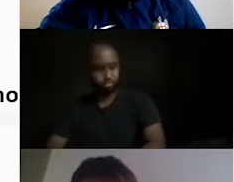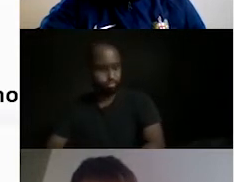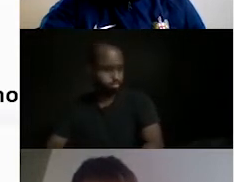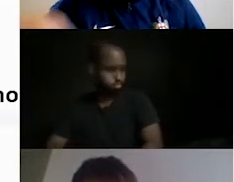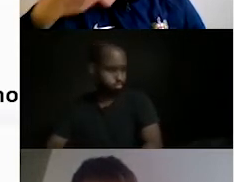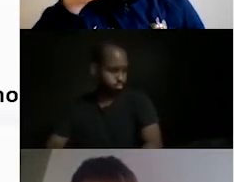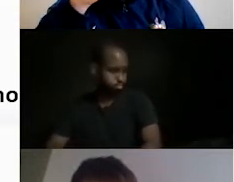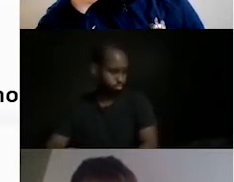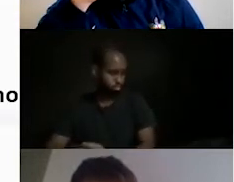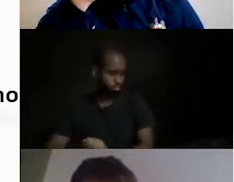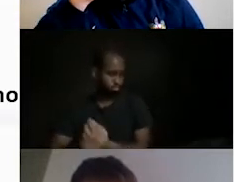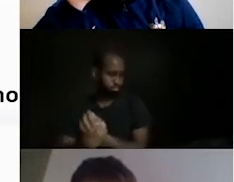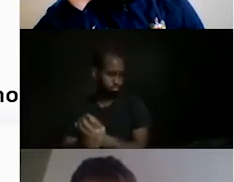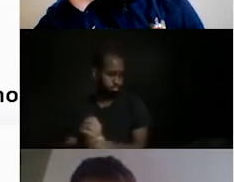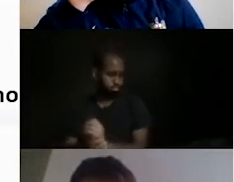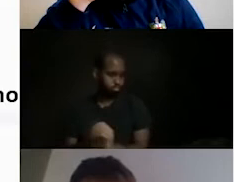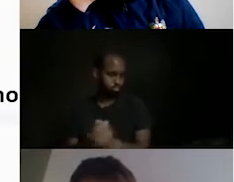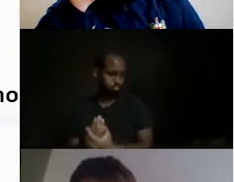said,